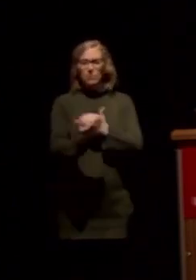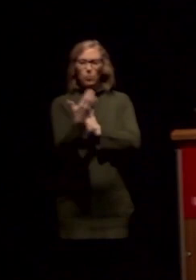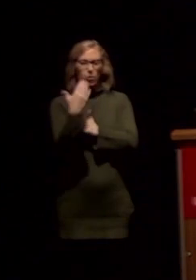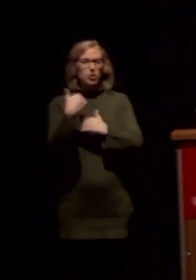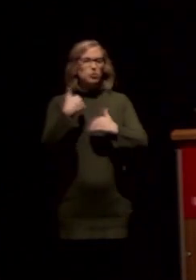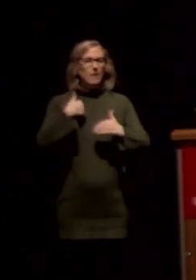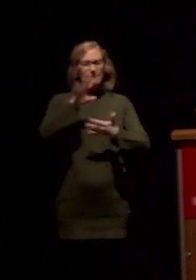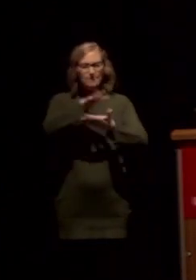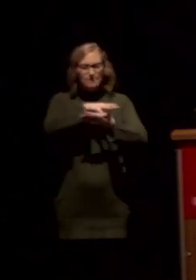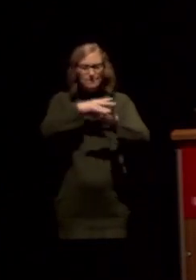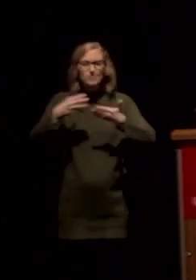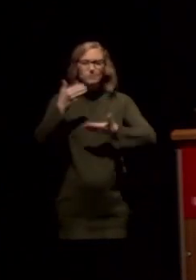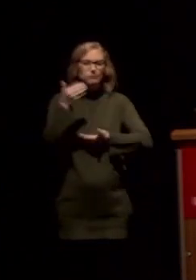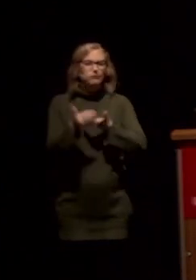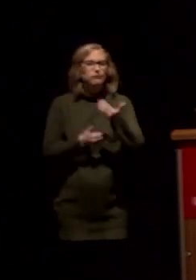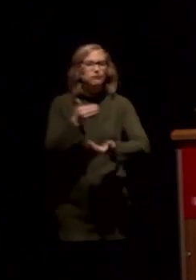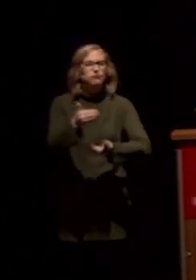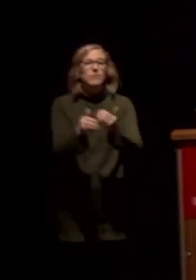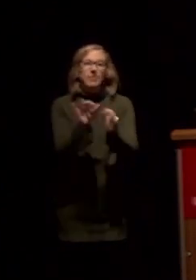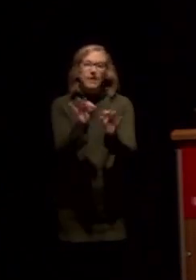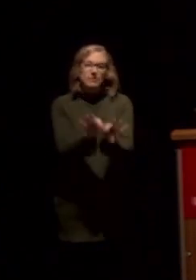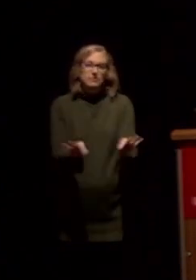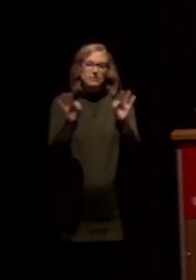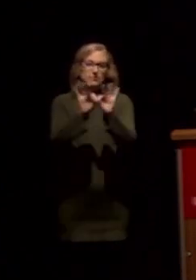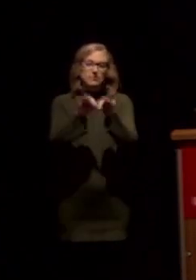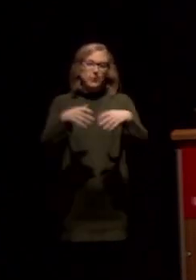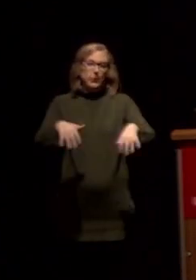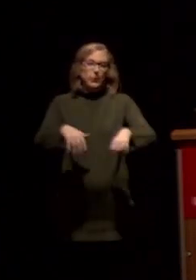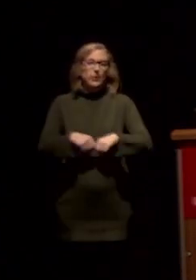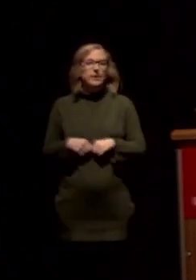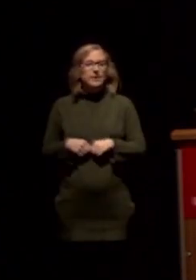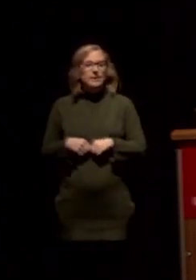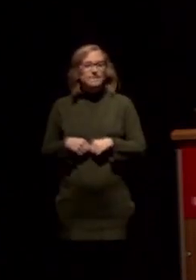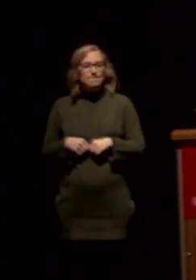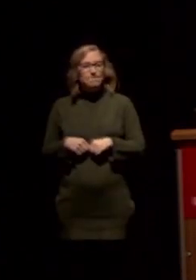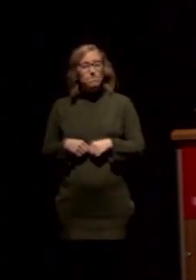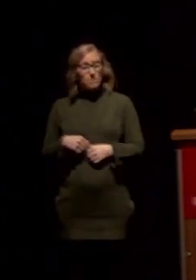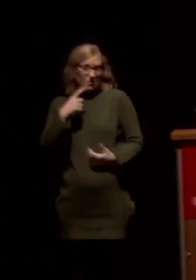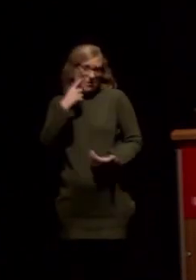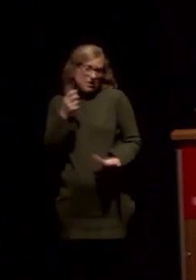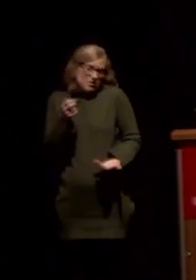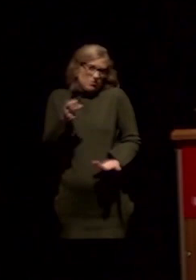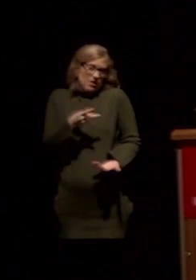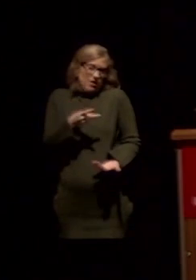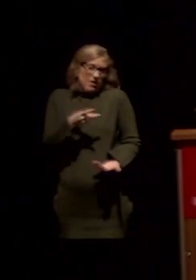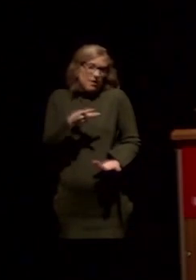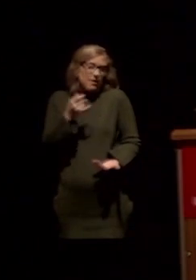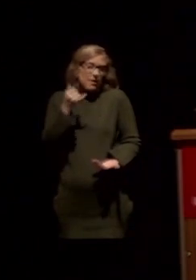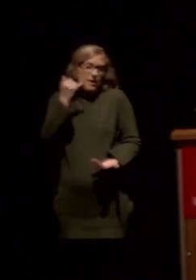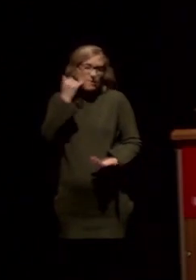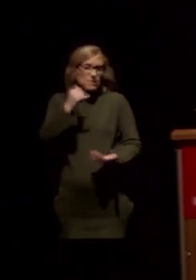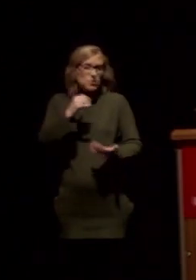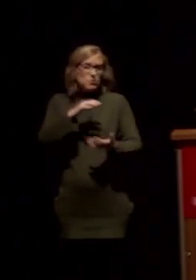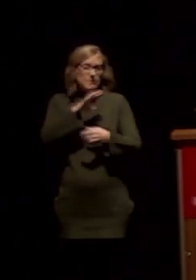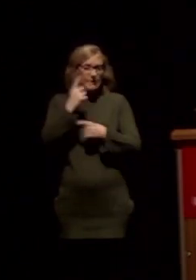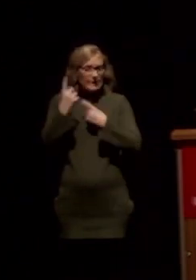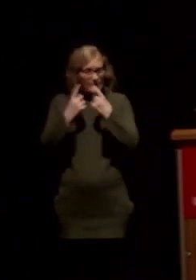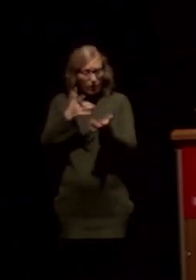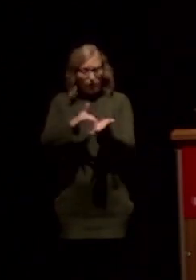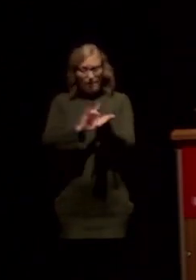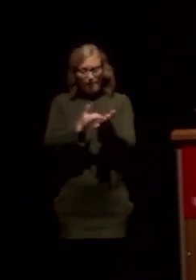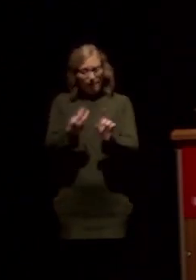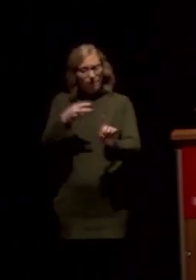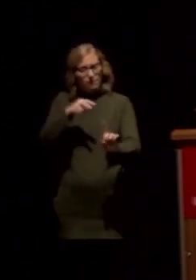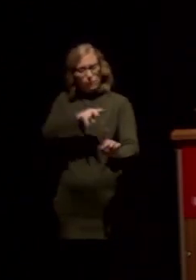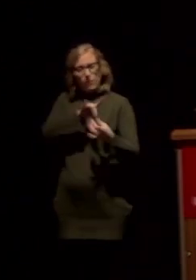really important piece. So I don't, I think it's okay to medicalize mental illnesses. They are real illnesses, but